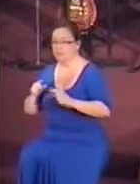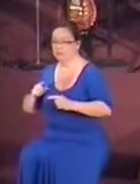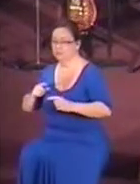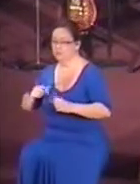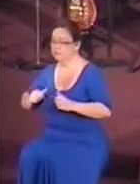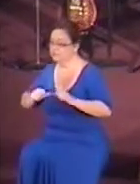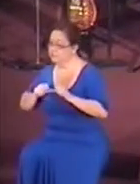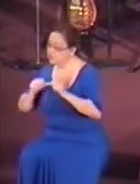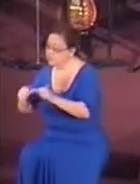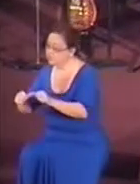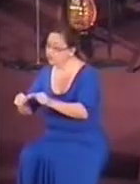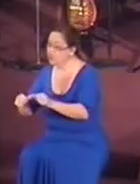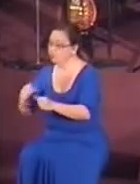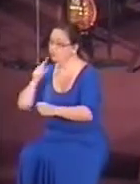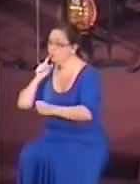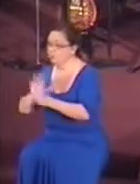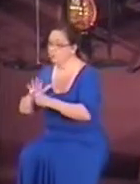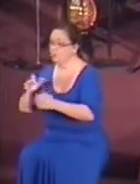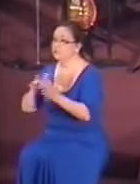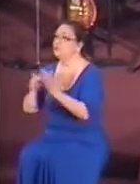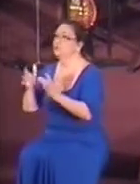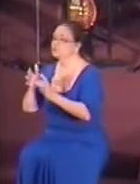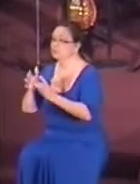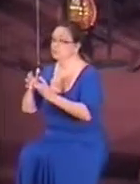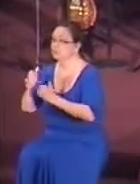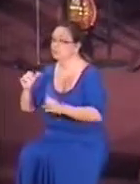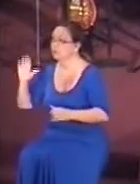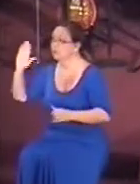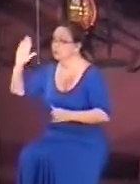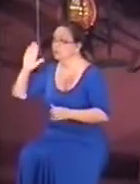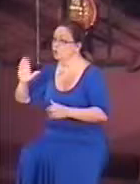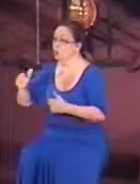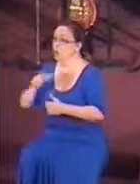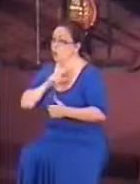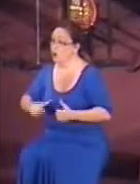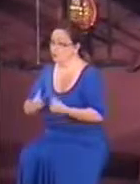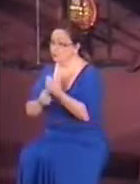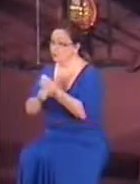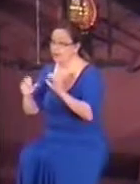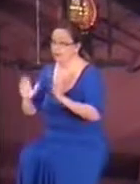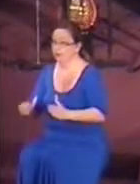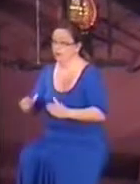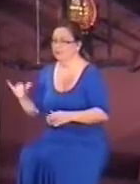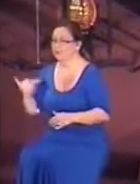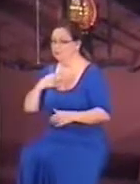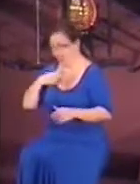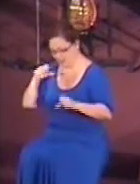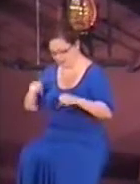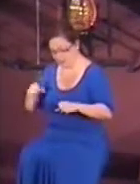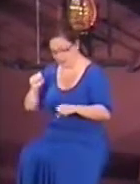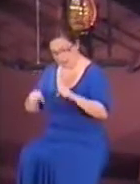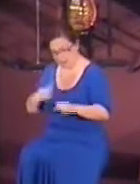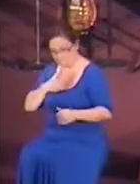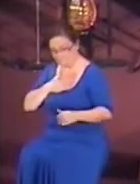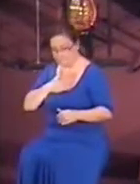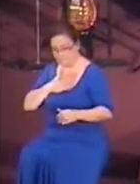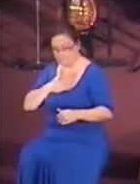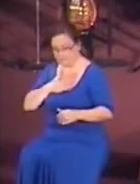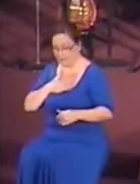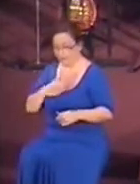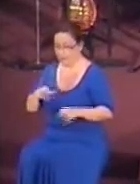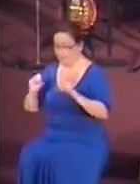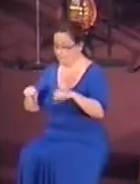firmly committed to Jesus Christ as your Lord and Savior. Just like I can have doubts about my fatherhood and still be